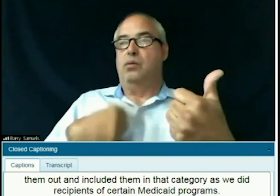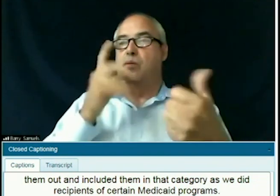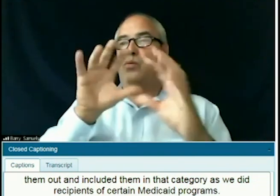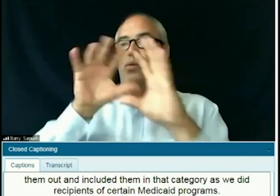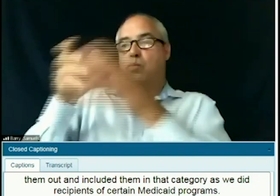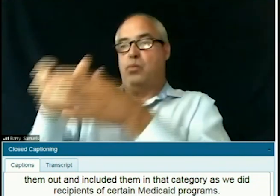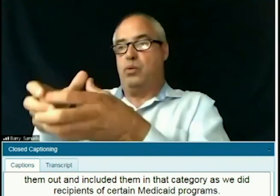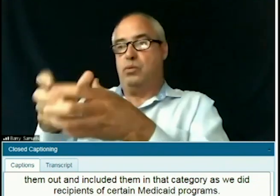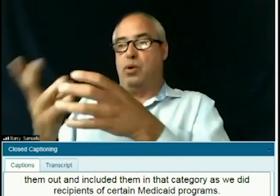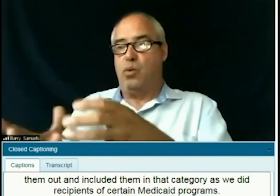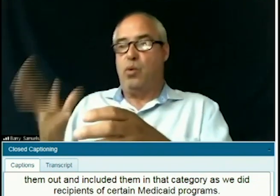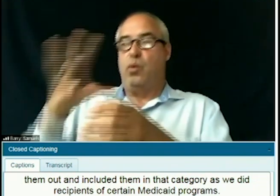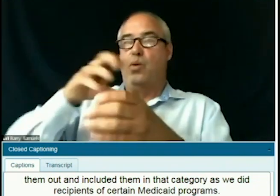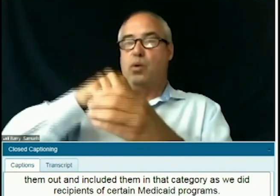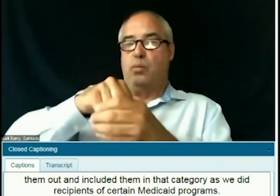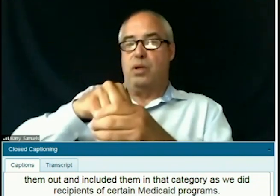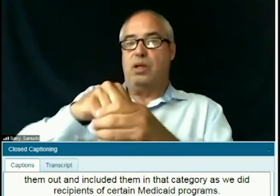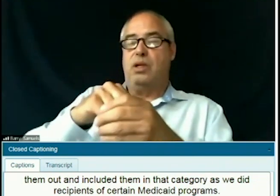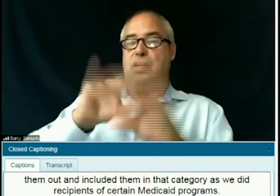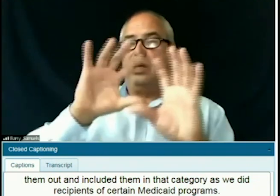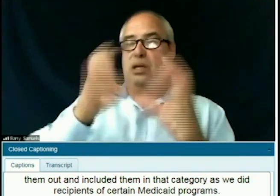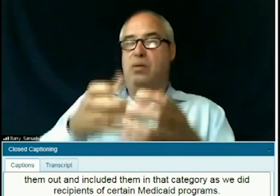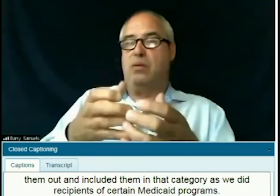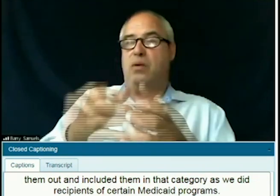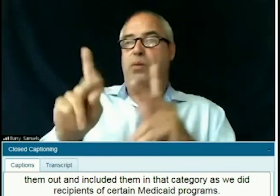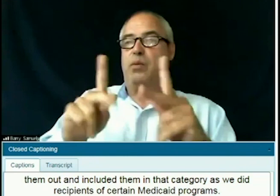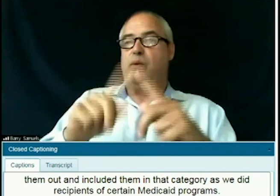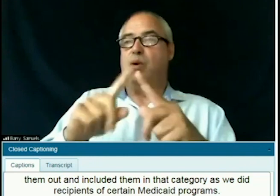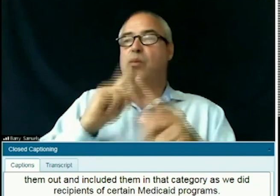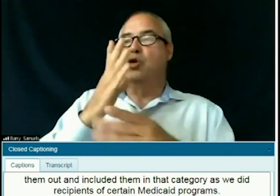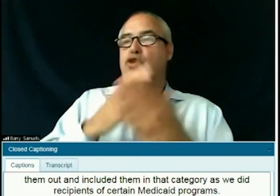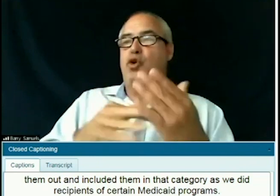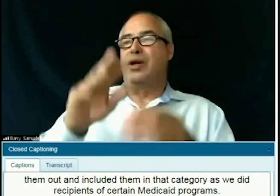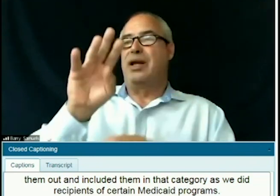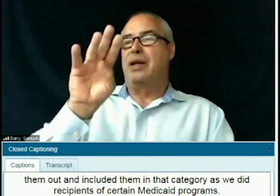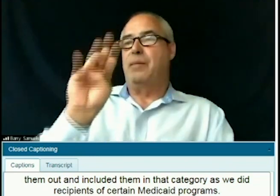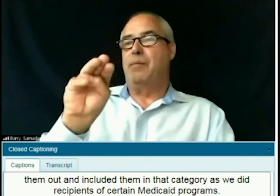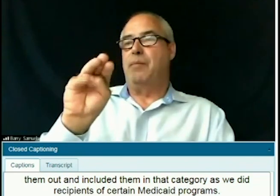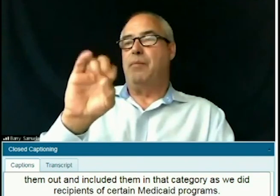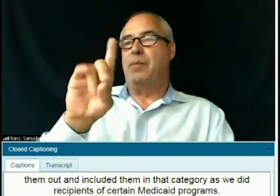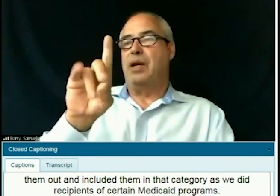in that category, as we did recipients of certain Medicaid programs.